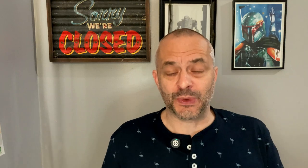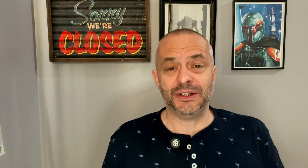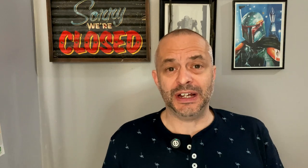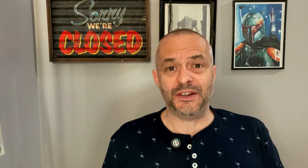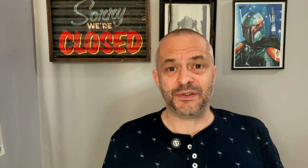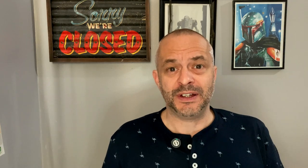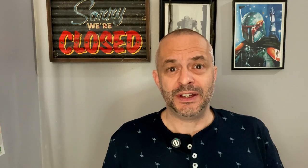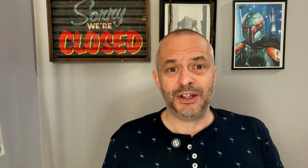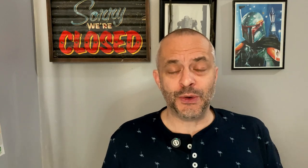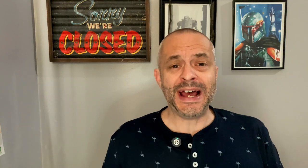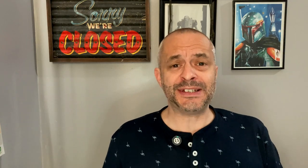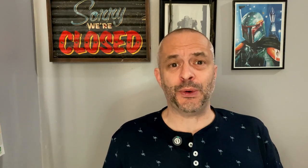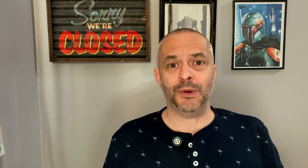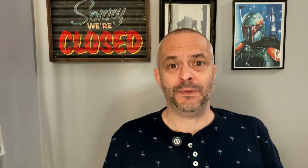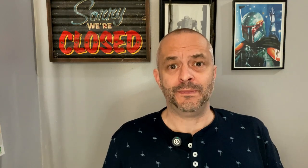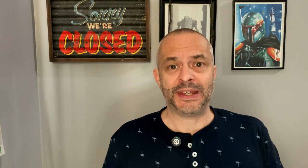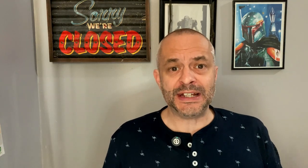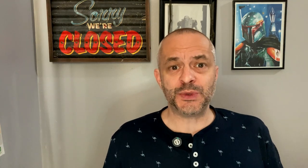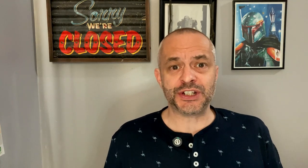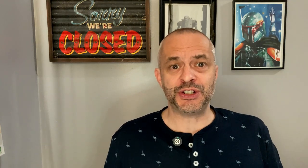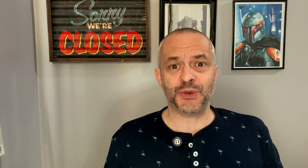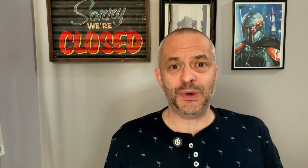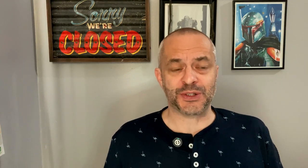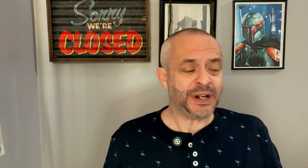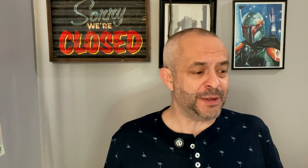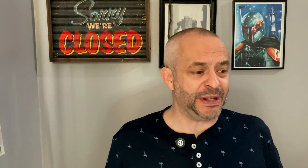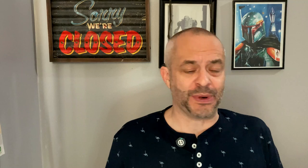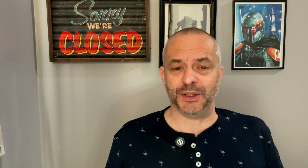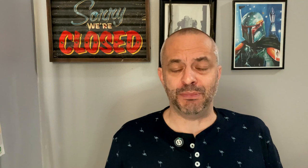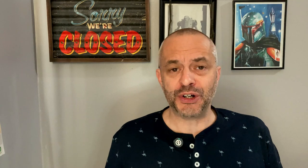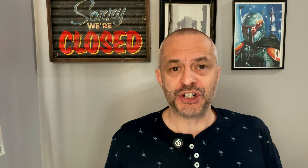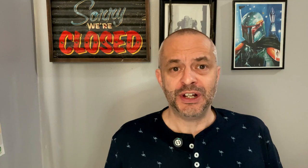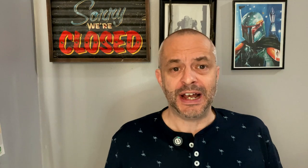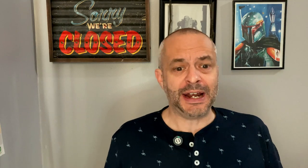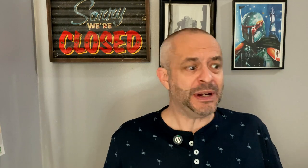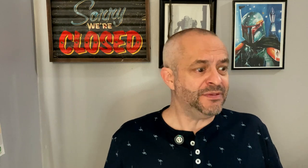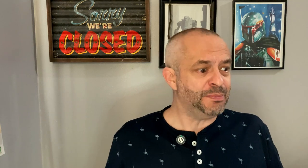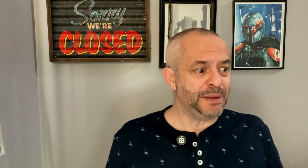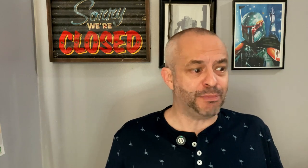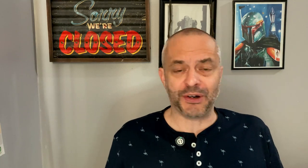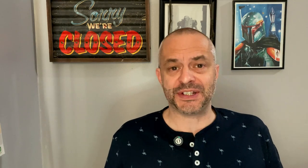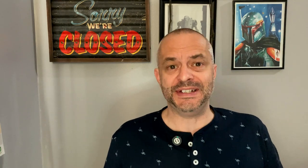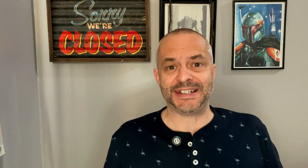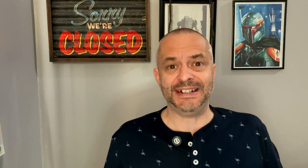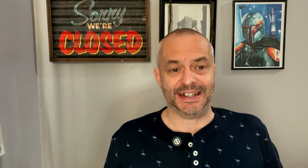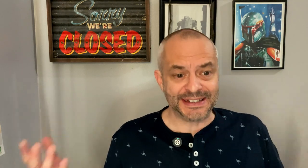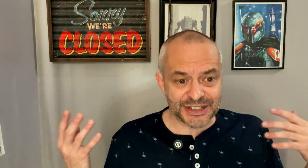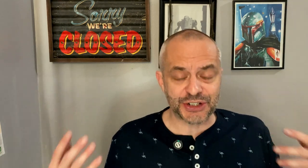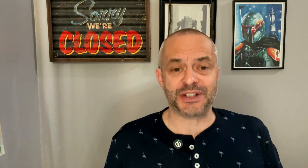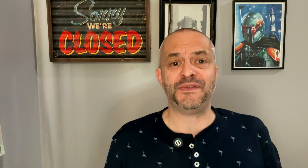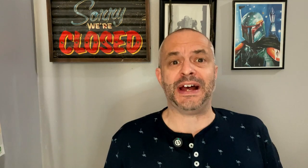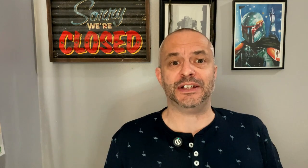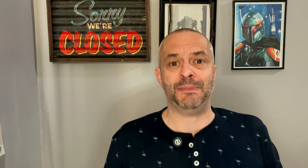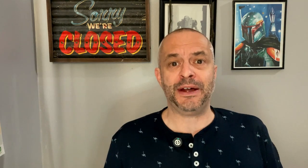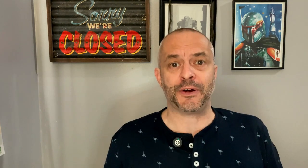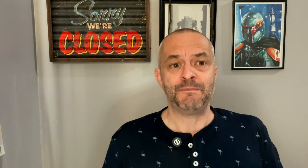in real life, you're an asshole. And that's what Justin Trudeau is. We're not going to beat around the bush. And I'm not even being partisan in saying that. That's just